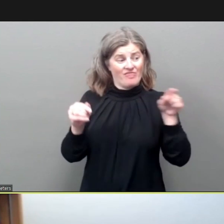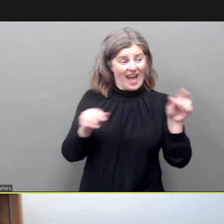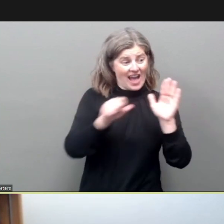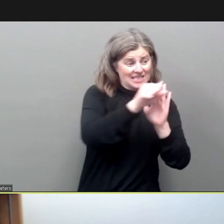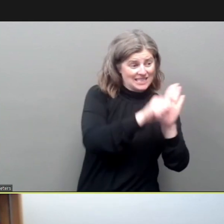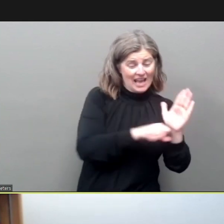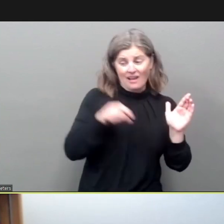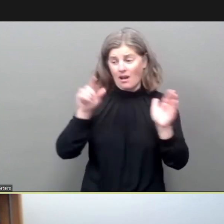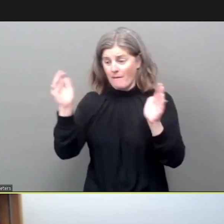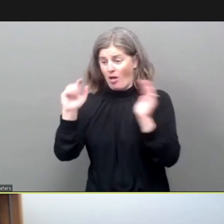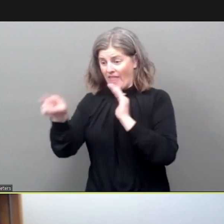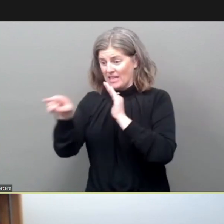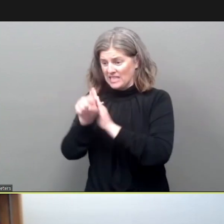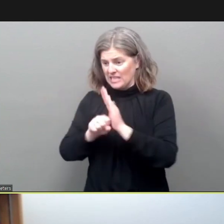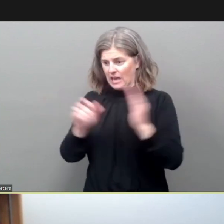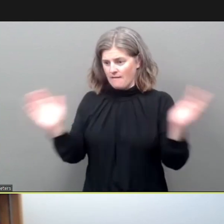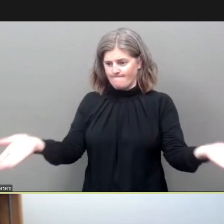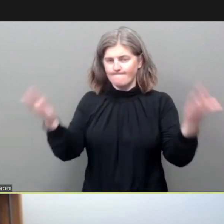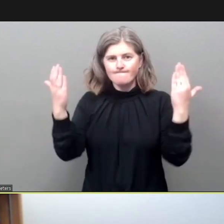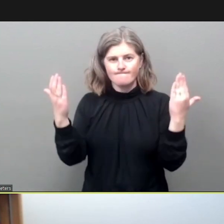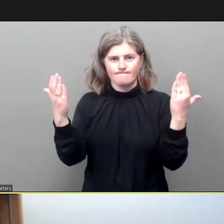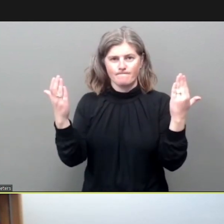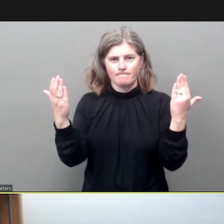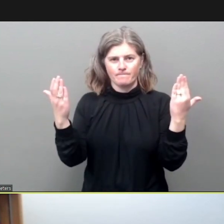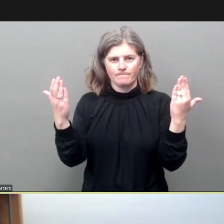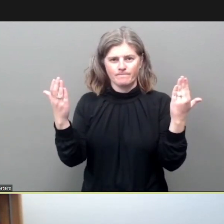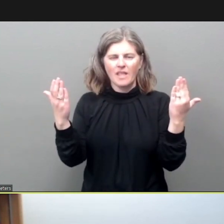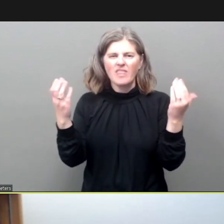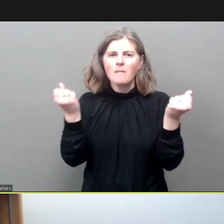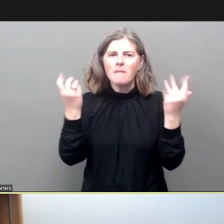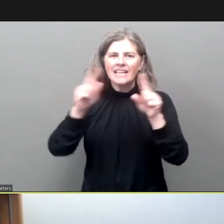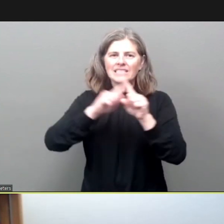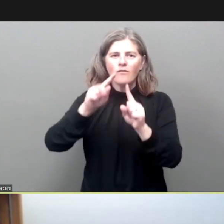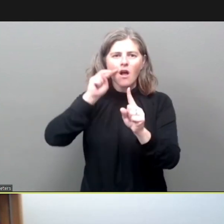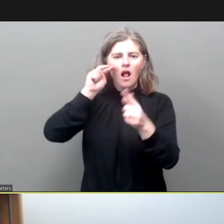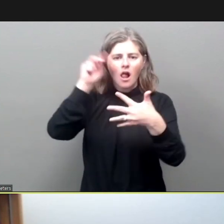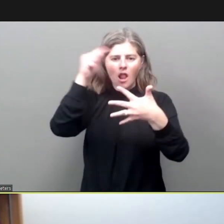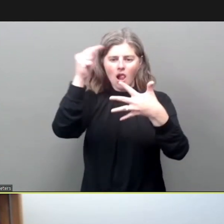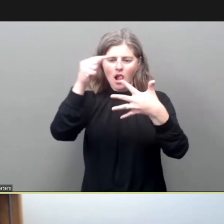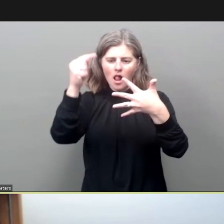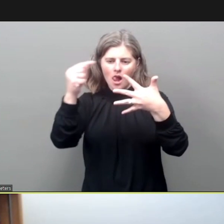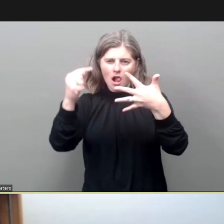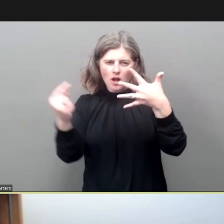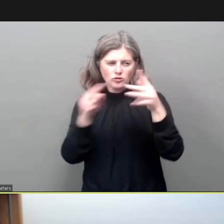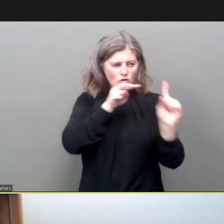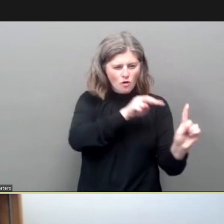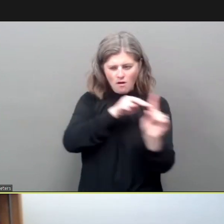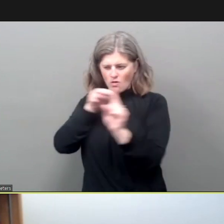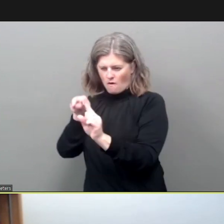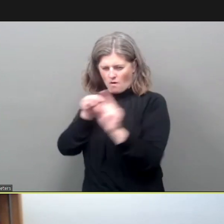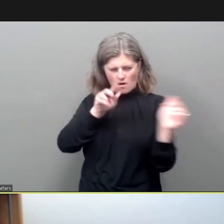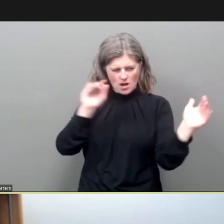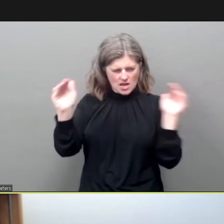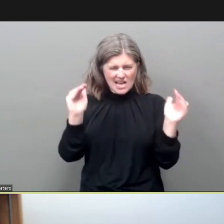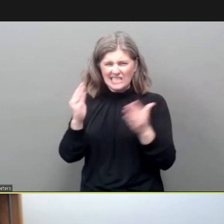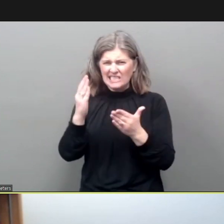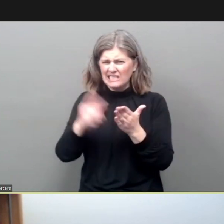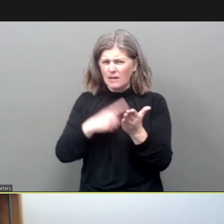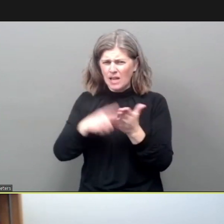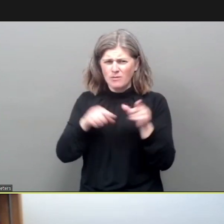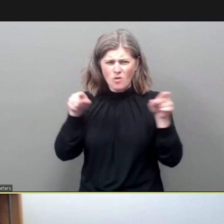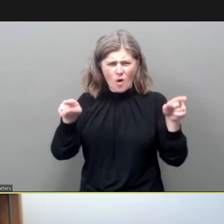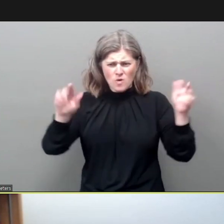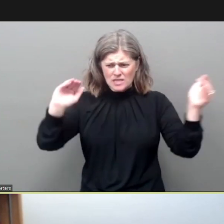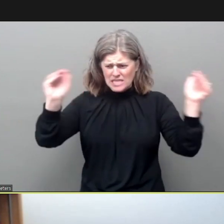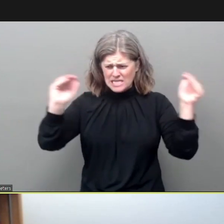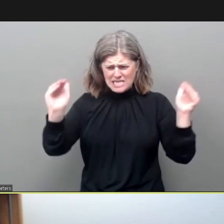another, you have to. There's many different variables to look at, and many of those are